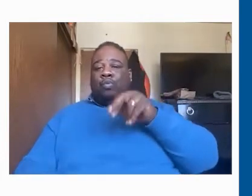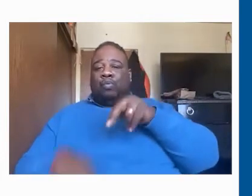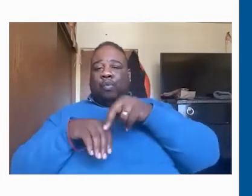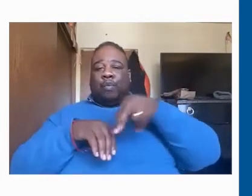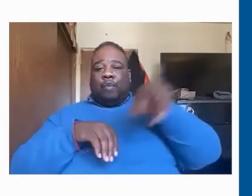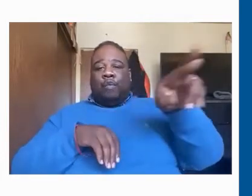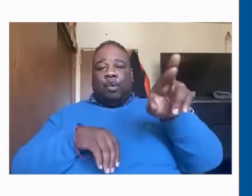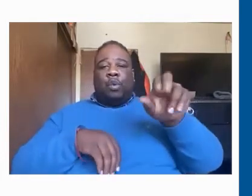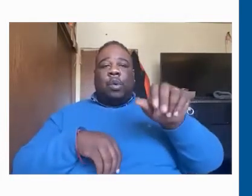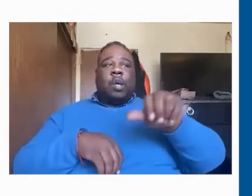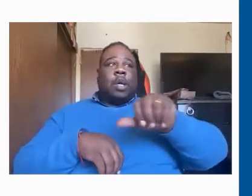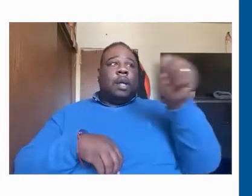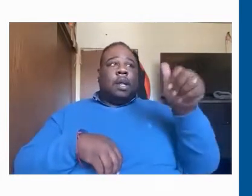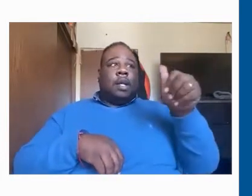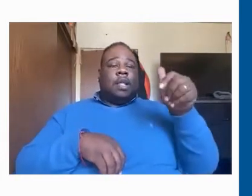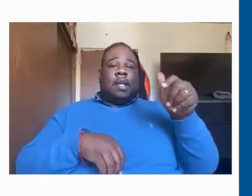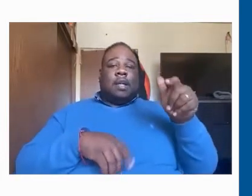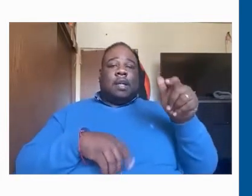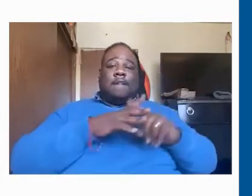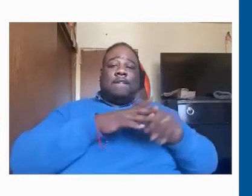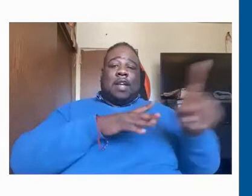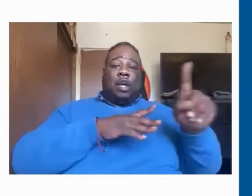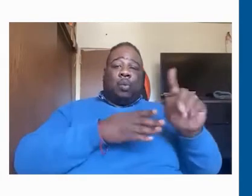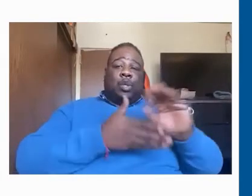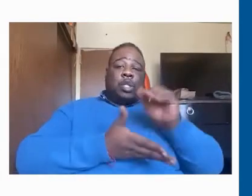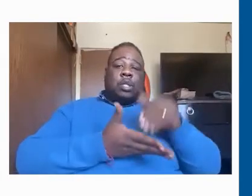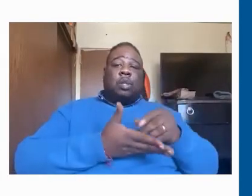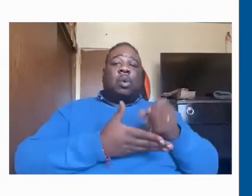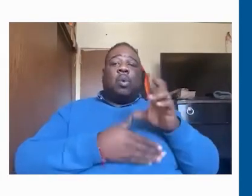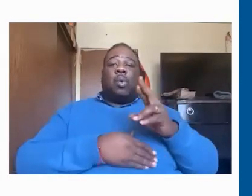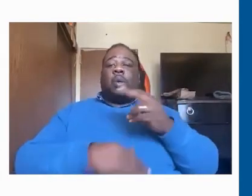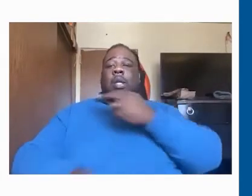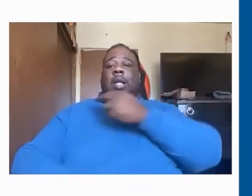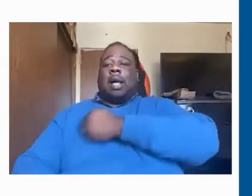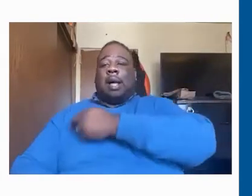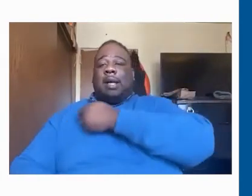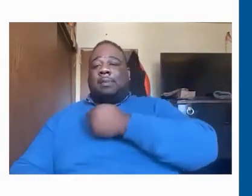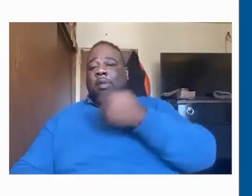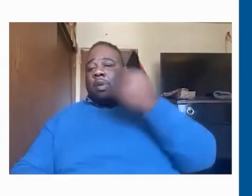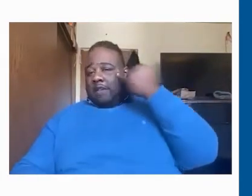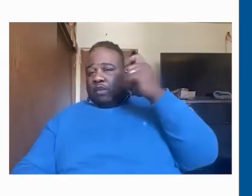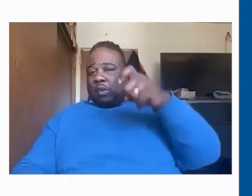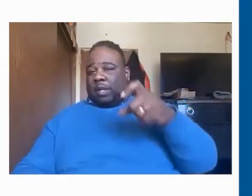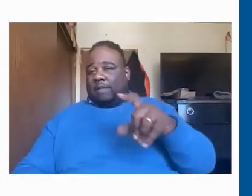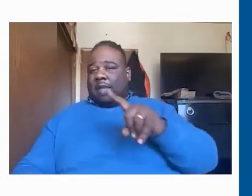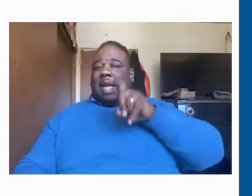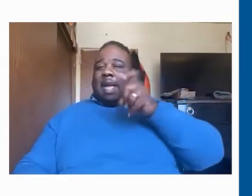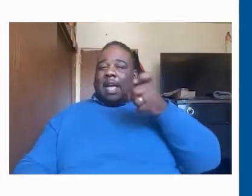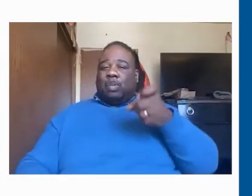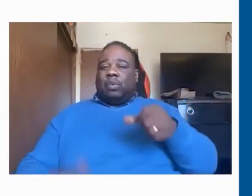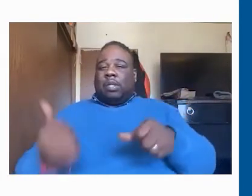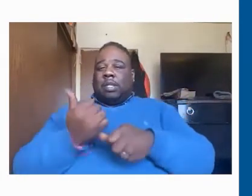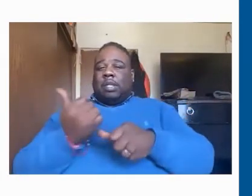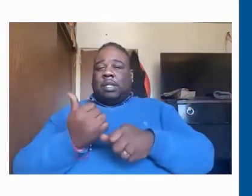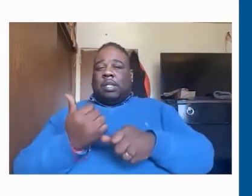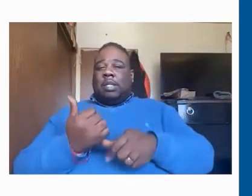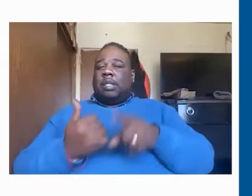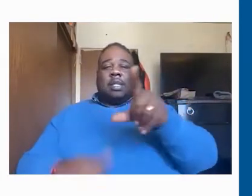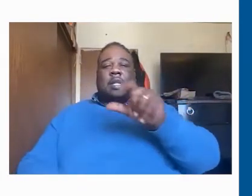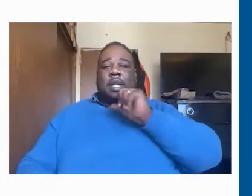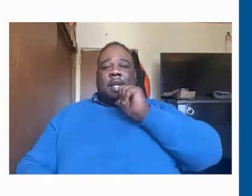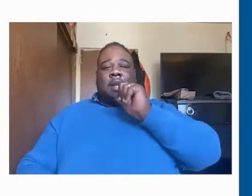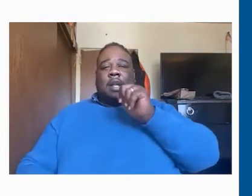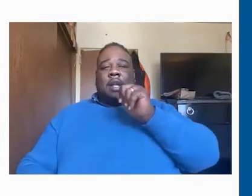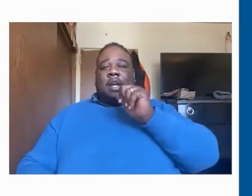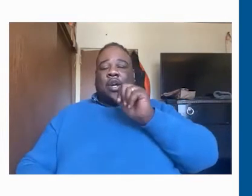to a hospital if you need extra assistance. So it's not going to take you to an apartment or home or actual residence, but it's